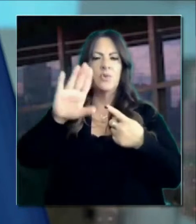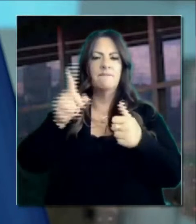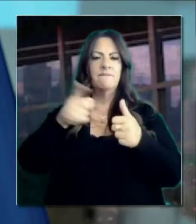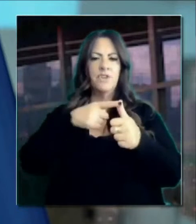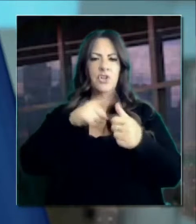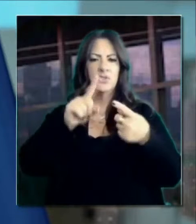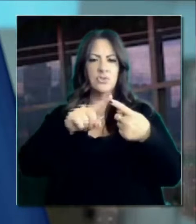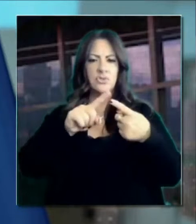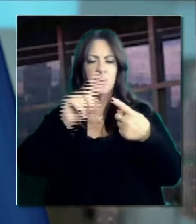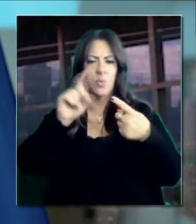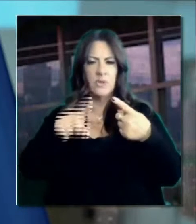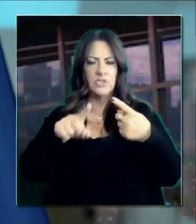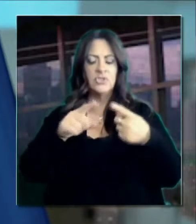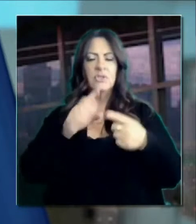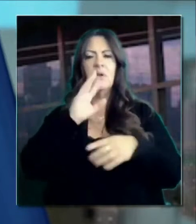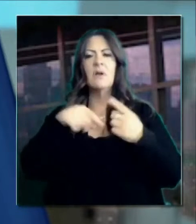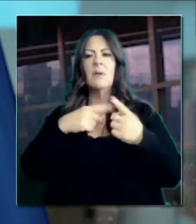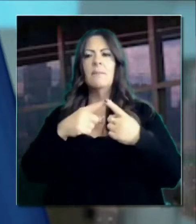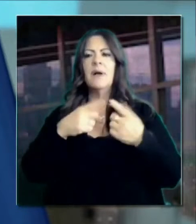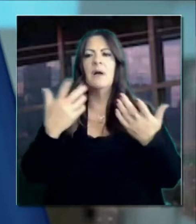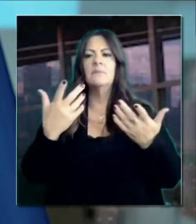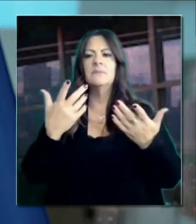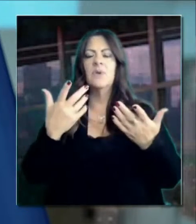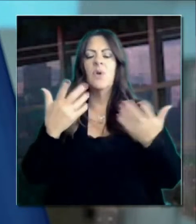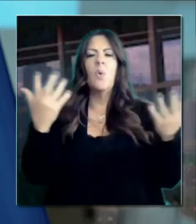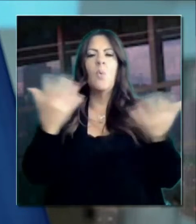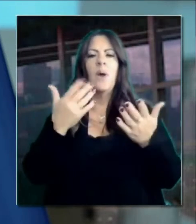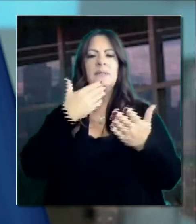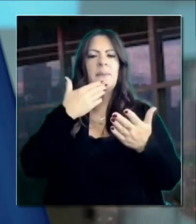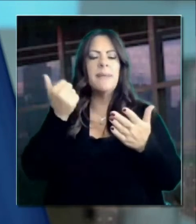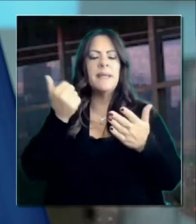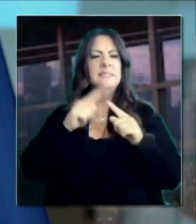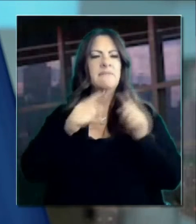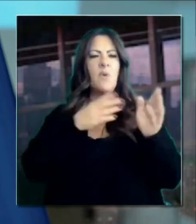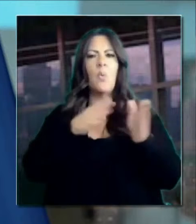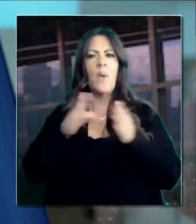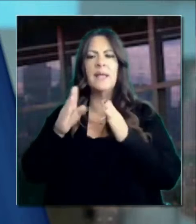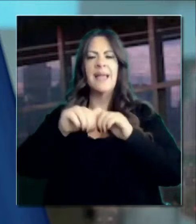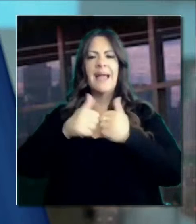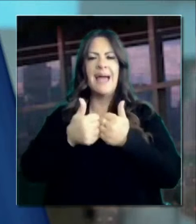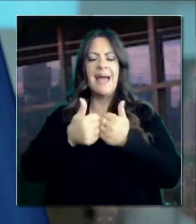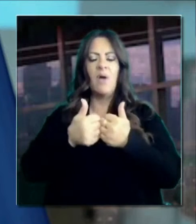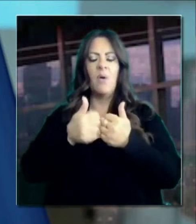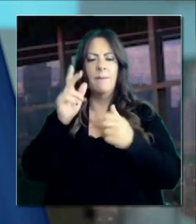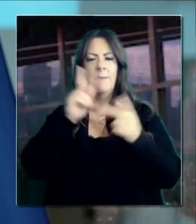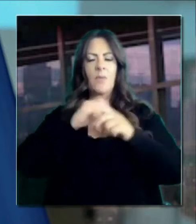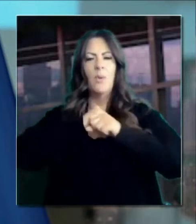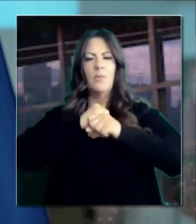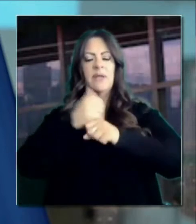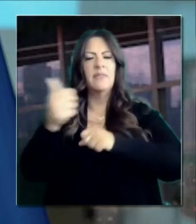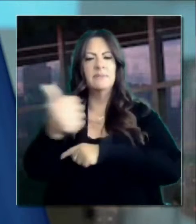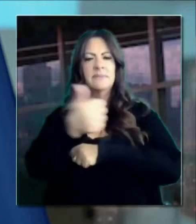of effective non-pharmaceutical interventions and strategies to use science and data to make determinations of what we